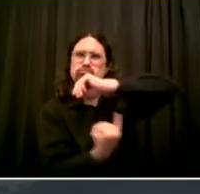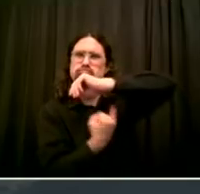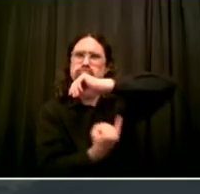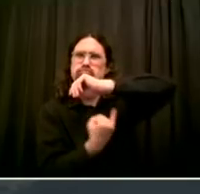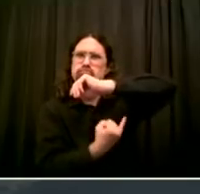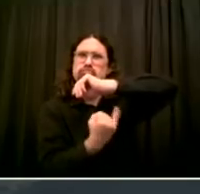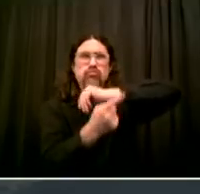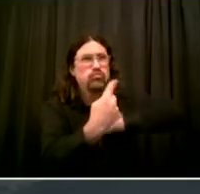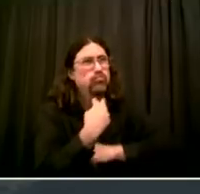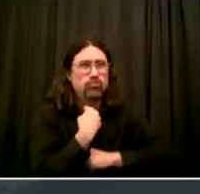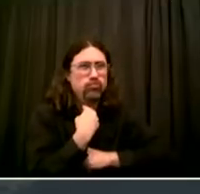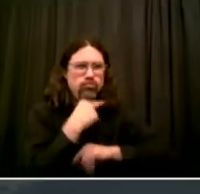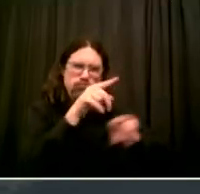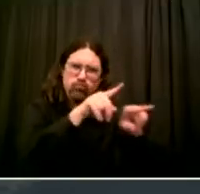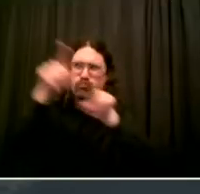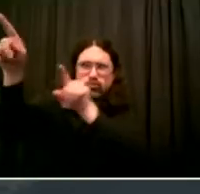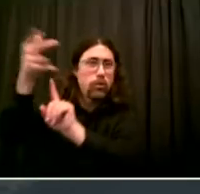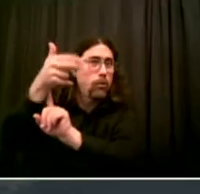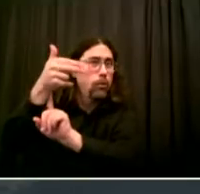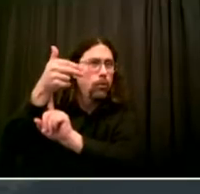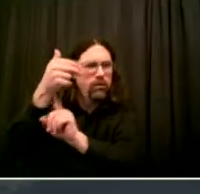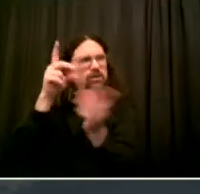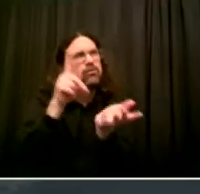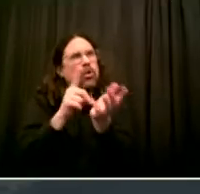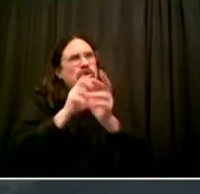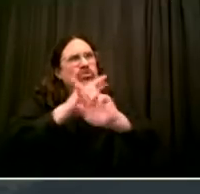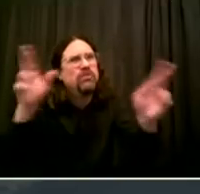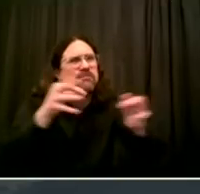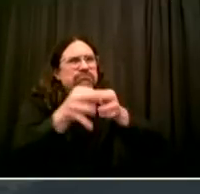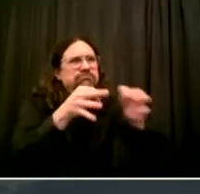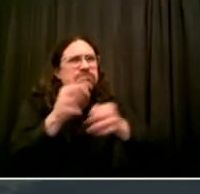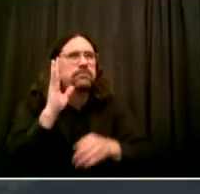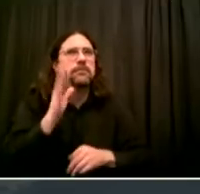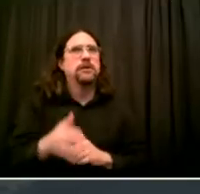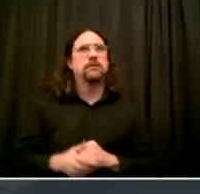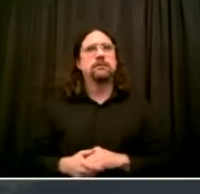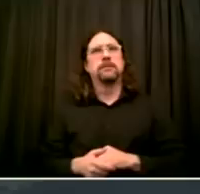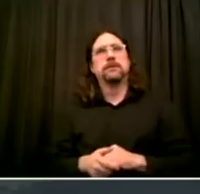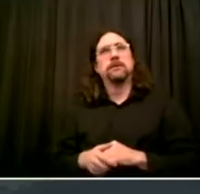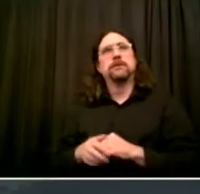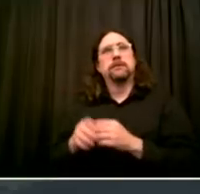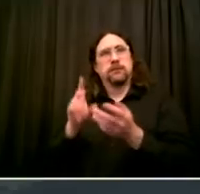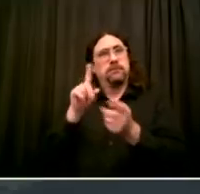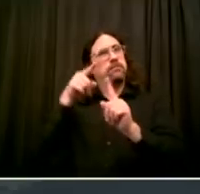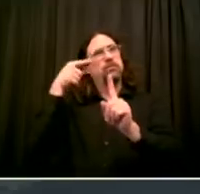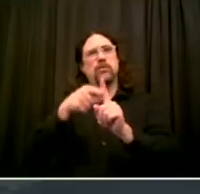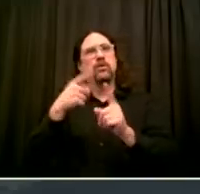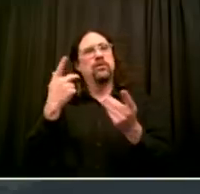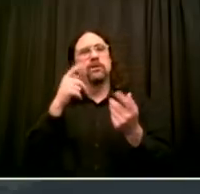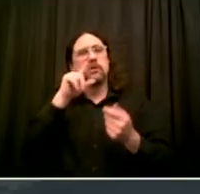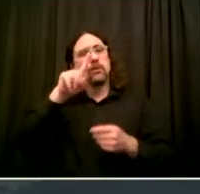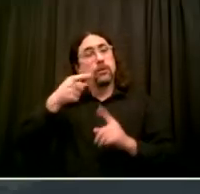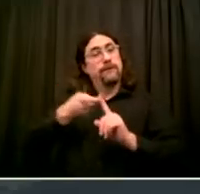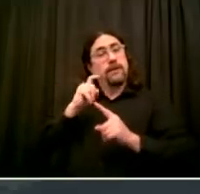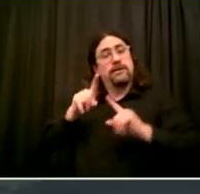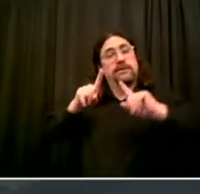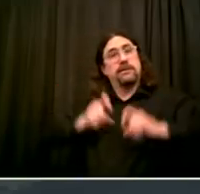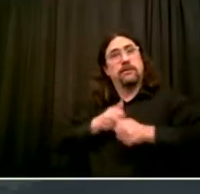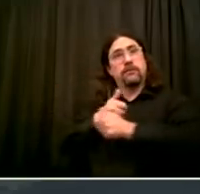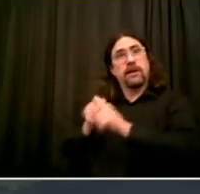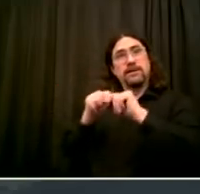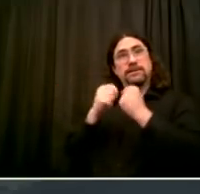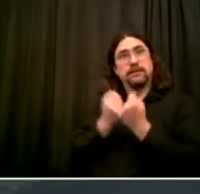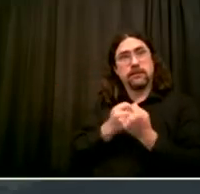rooms and the support that goes with it. So any healthcare provider all over the city, they can simply email